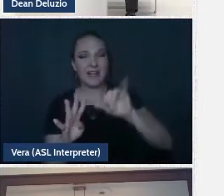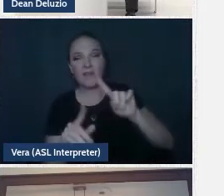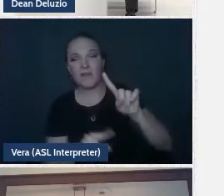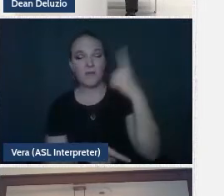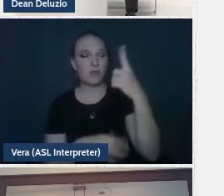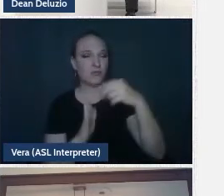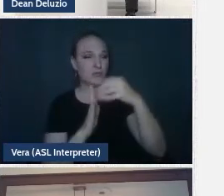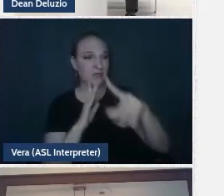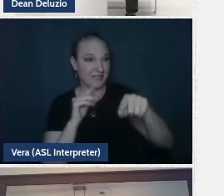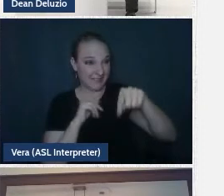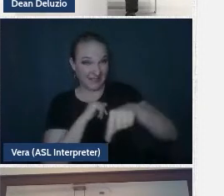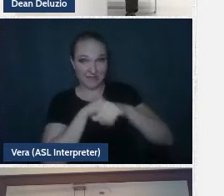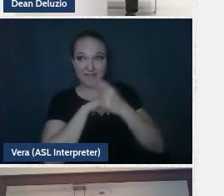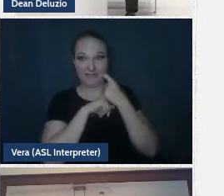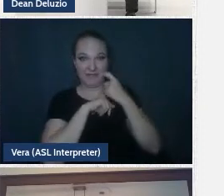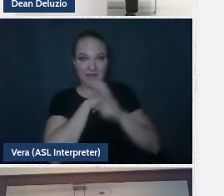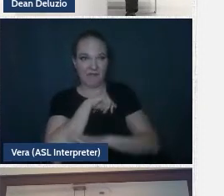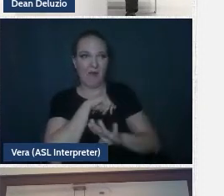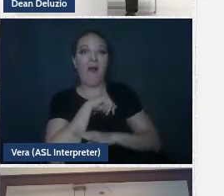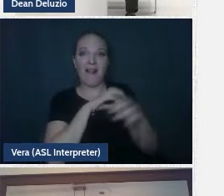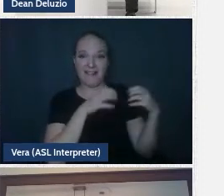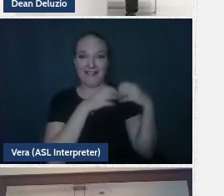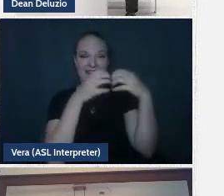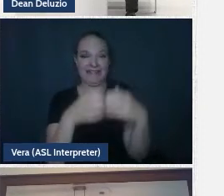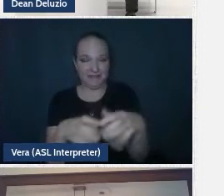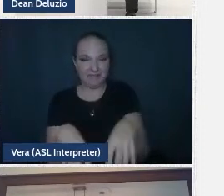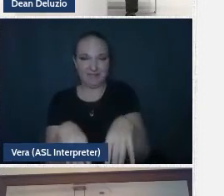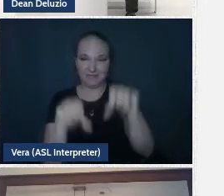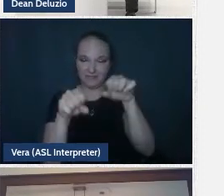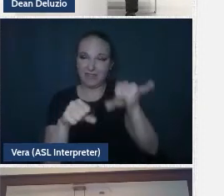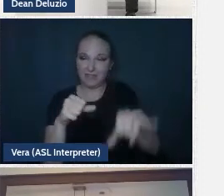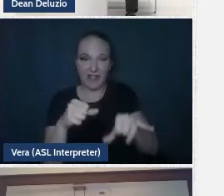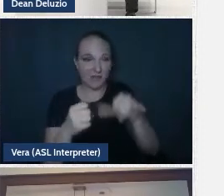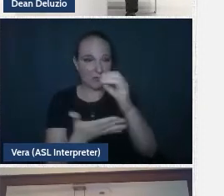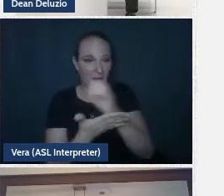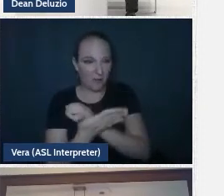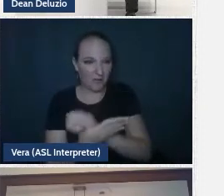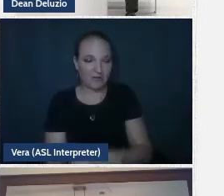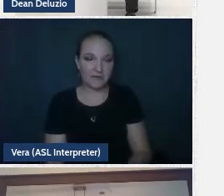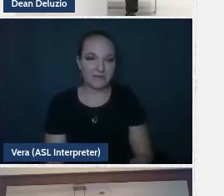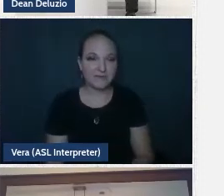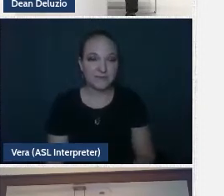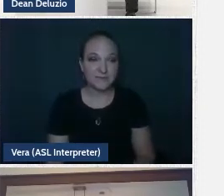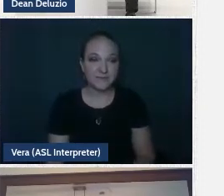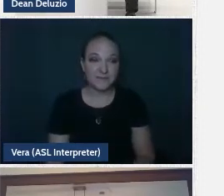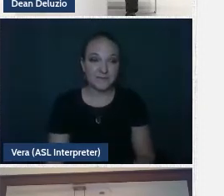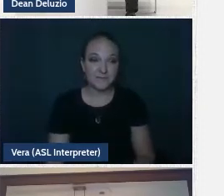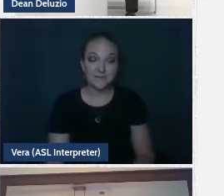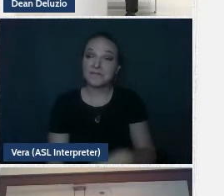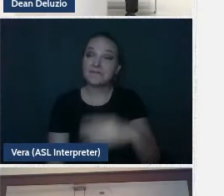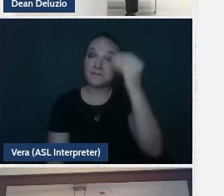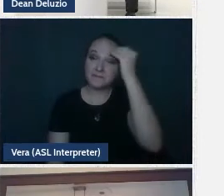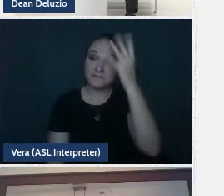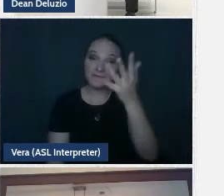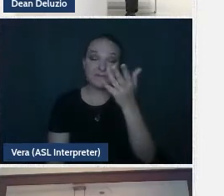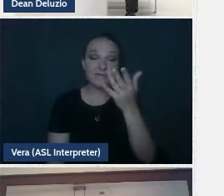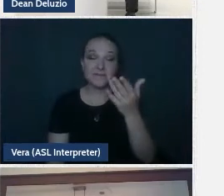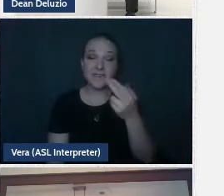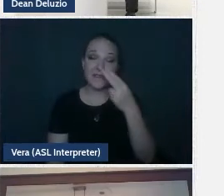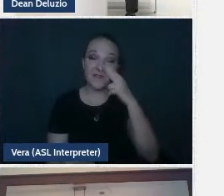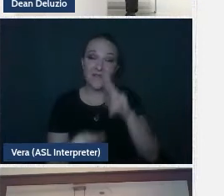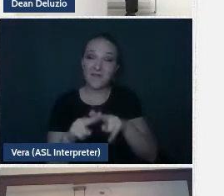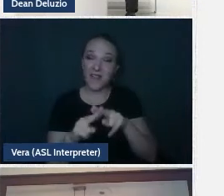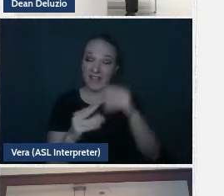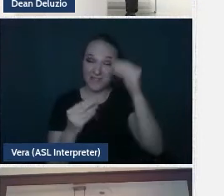this fall. That's right. And the fun fact about the mechatronics and robotics engineering is that